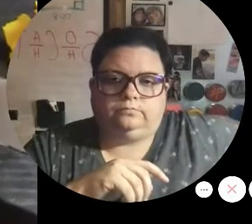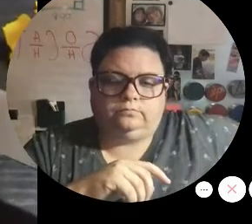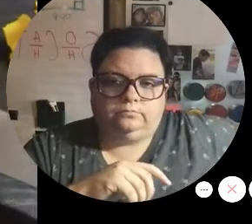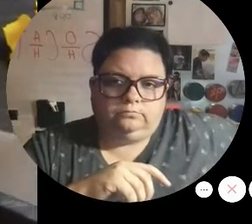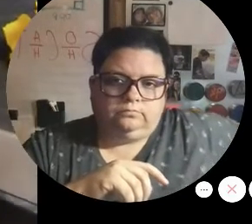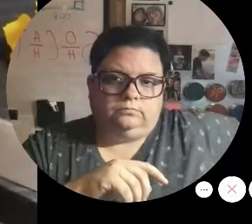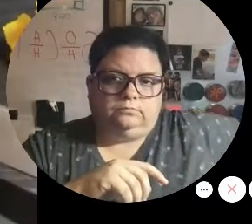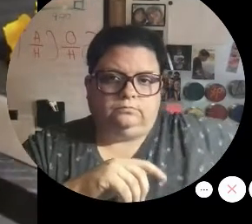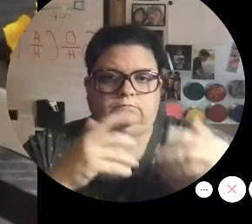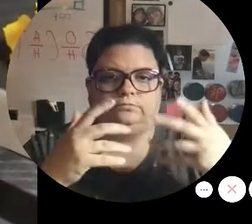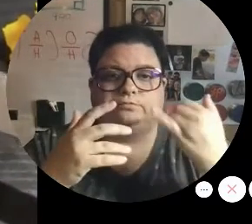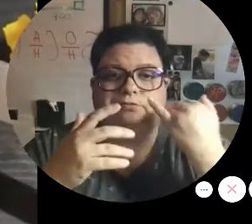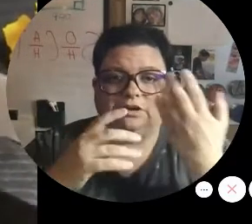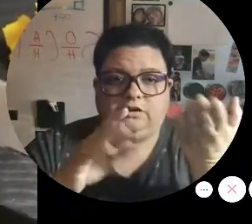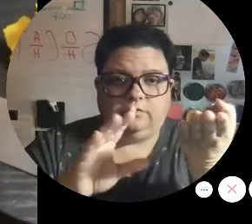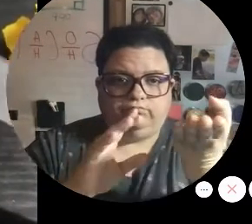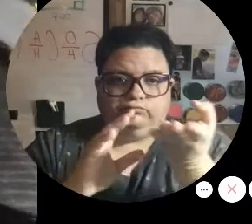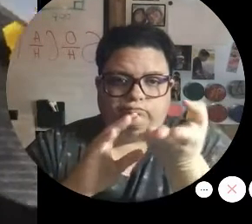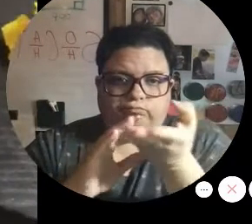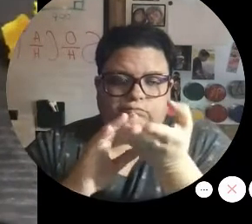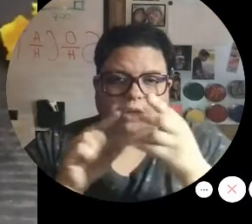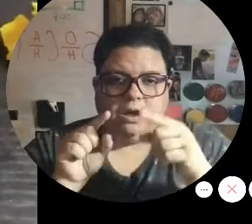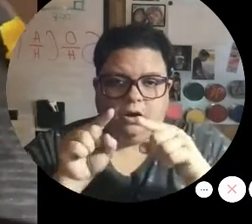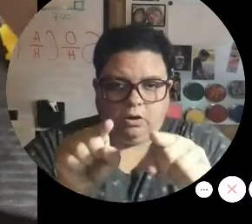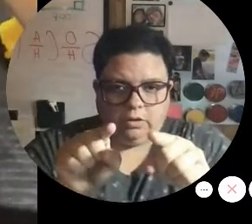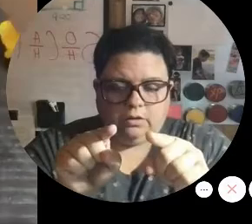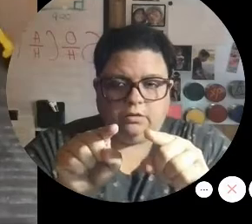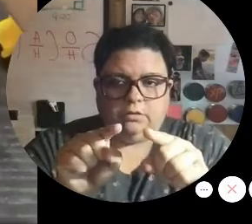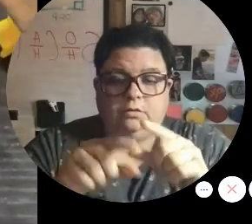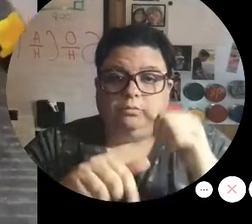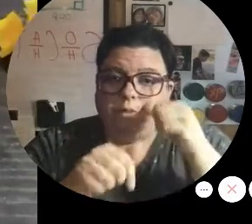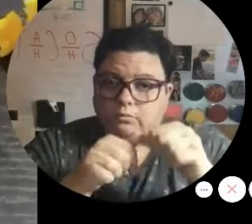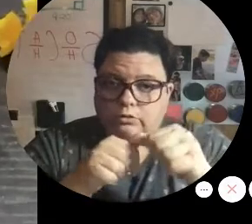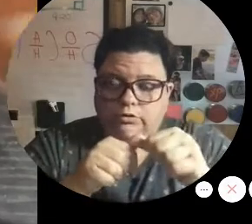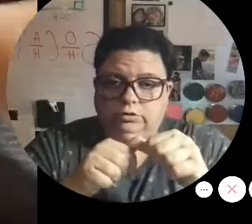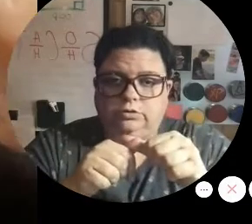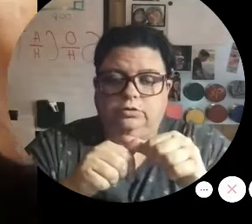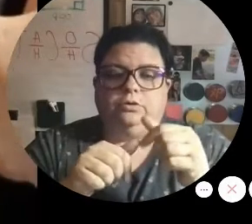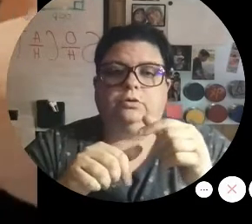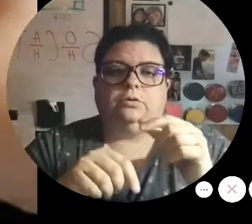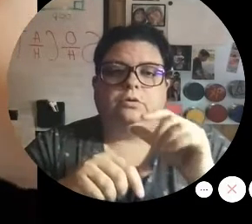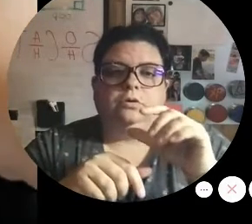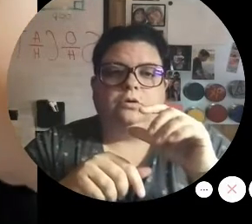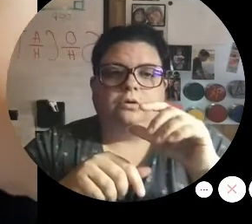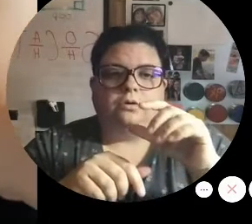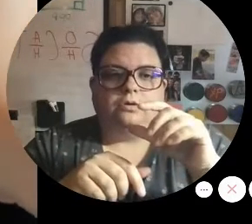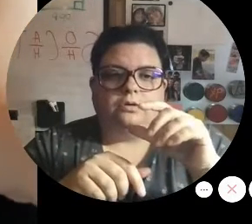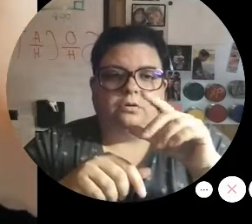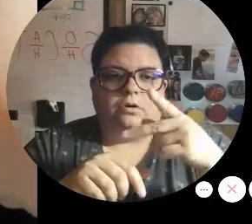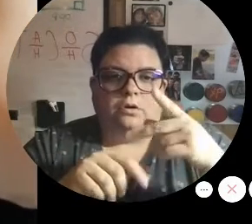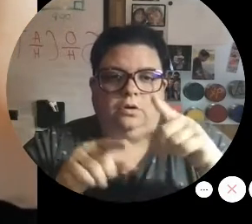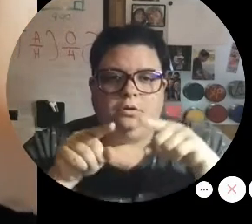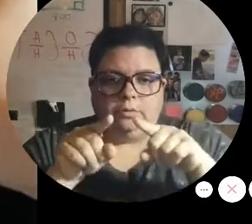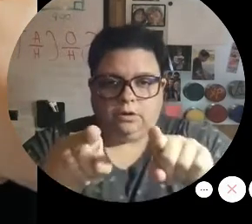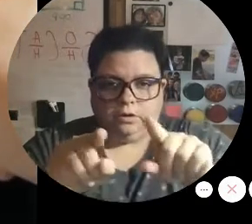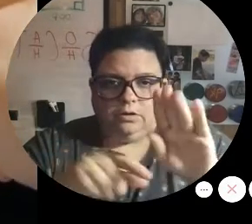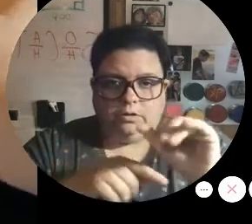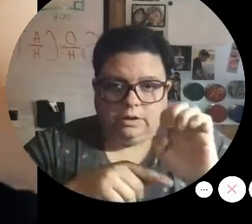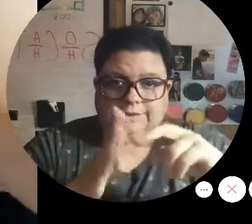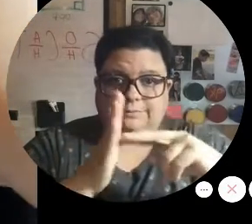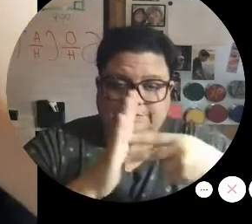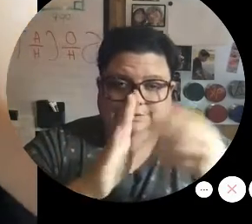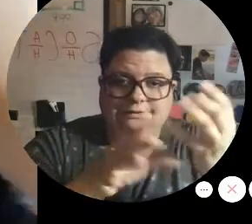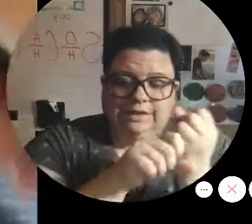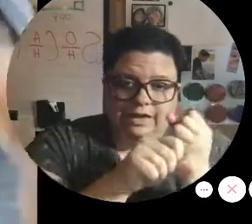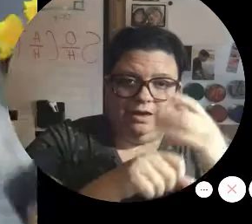what do we end up with? Okay, remember, parallel to the base means you're going to get the base. Okay,